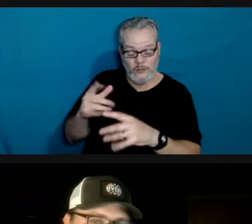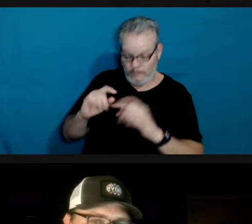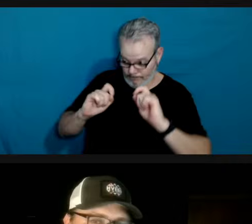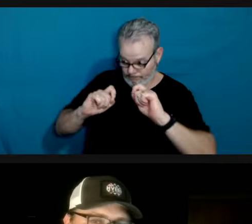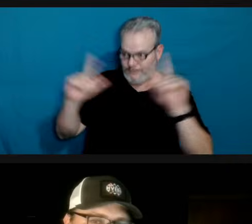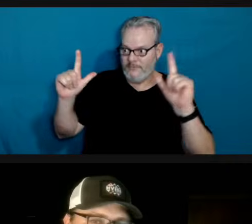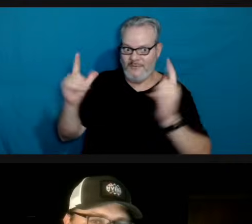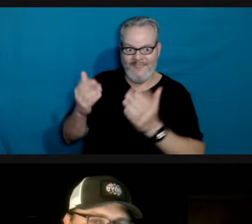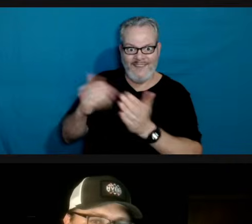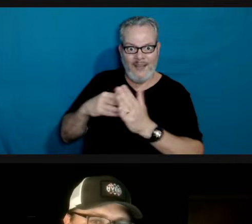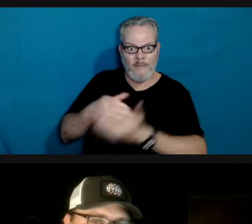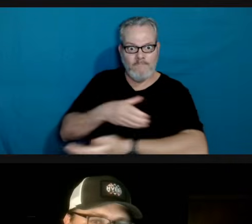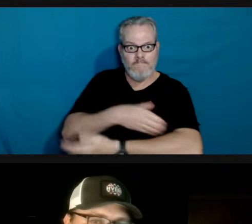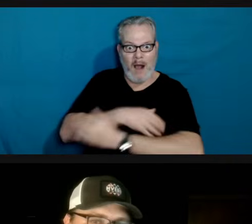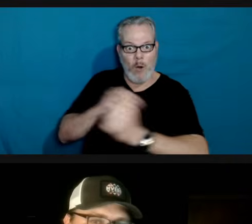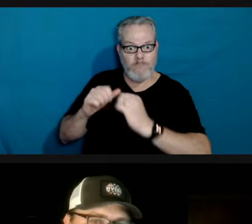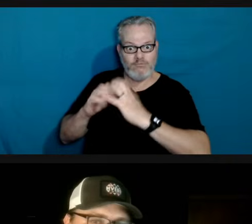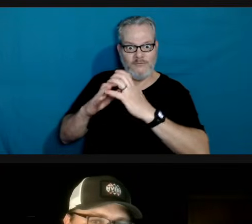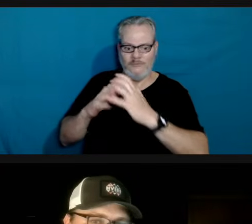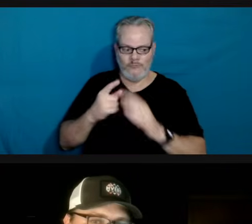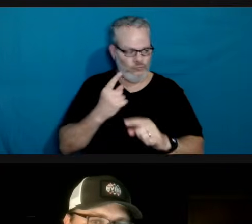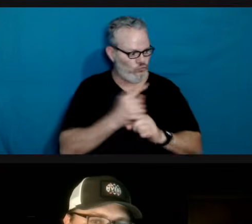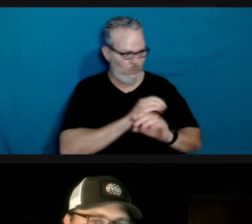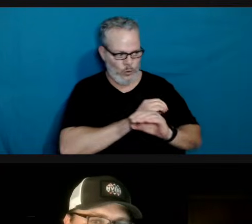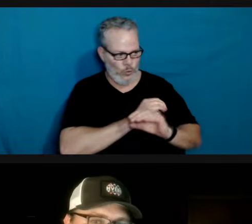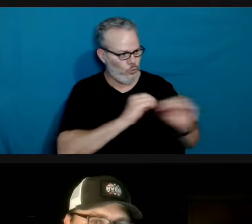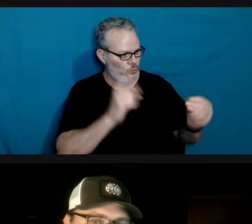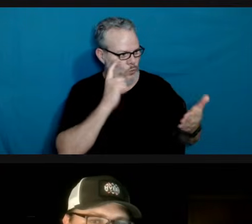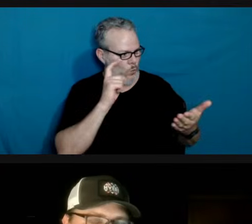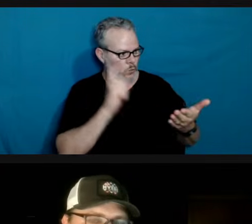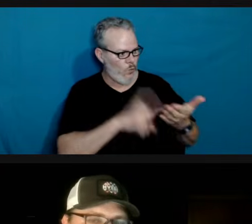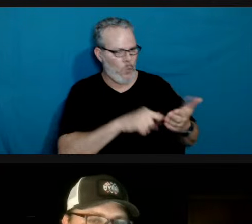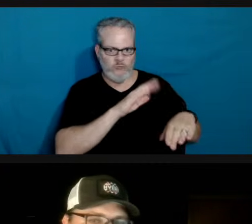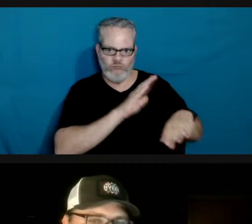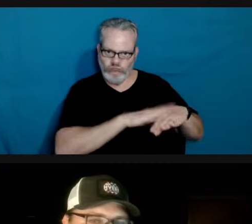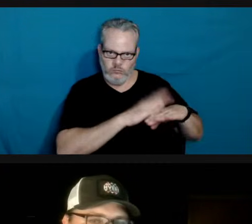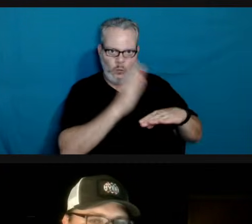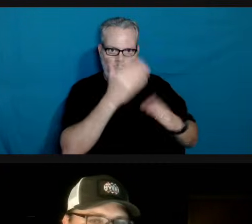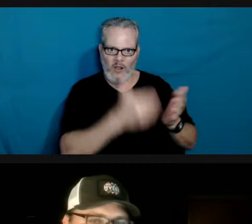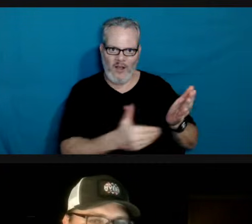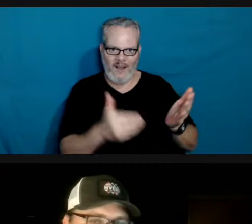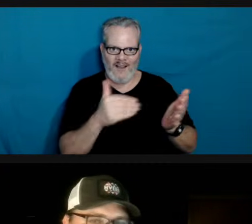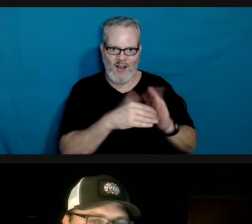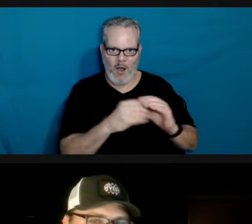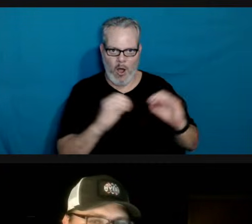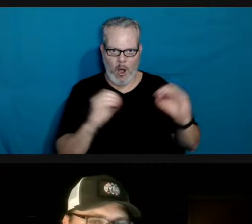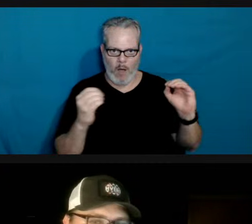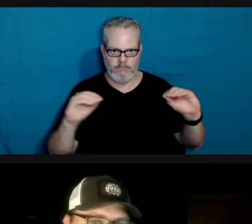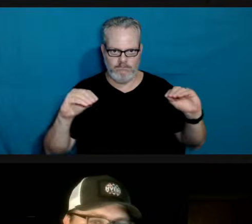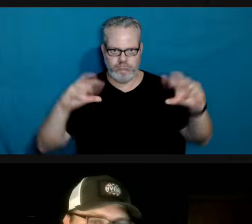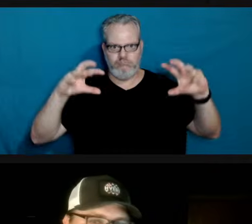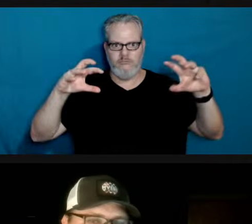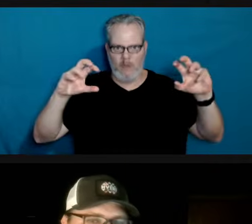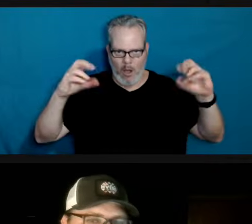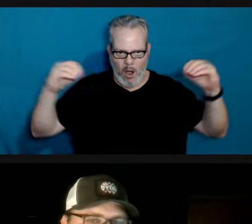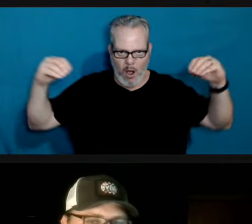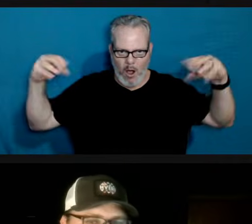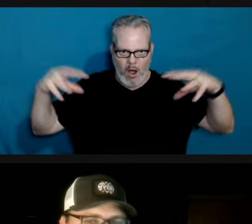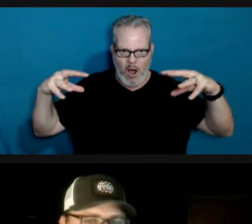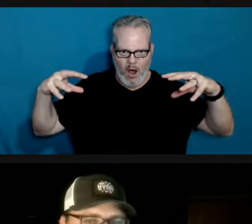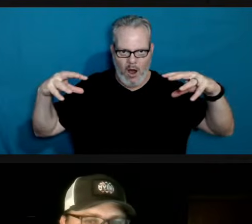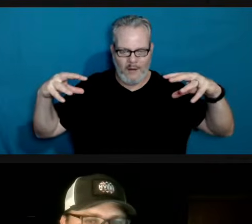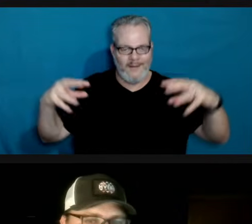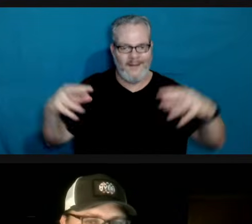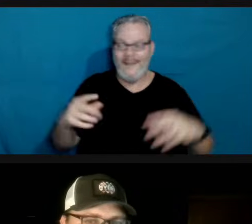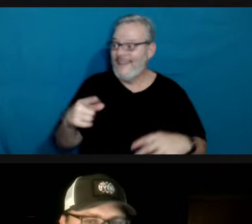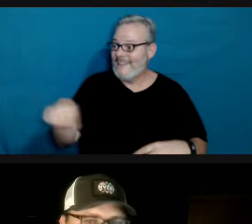no notice that it was going to be turned on at all today. I mean, they didn't even mention that they were working in your area. No, they mentioned they